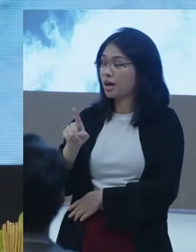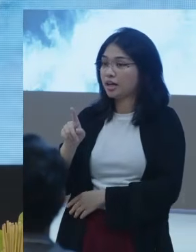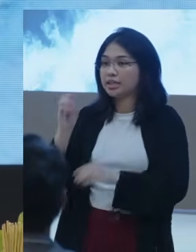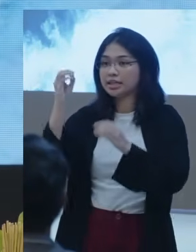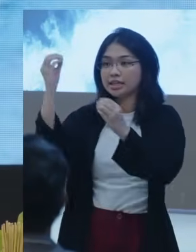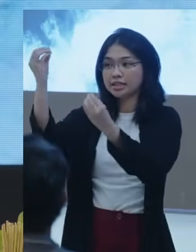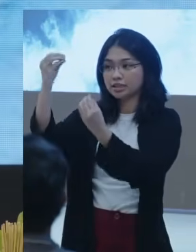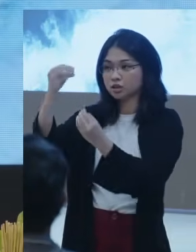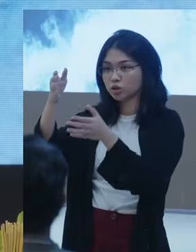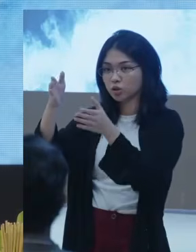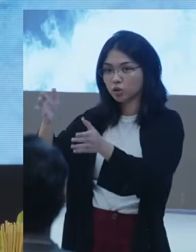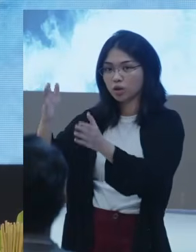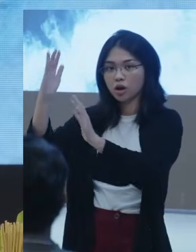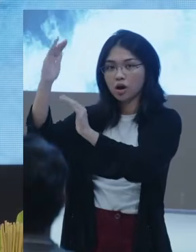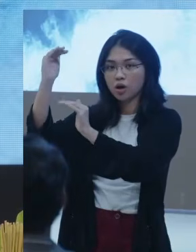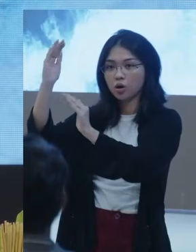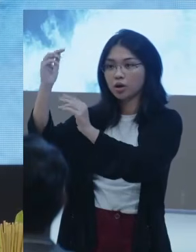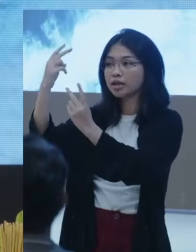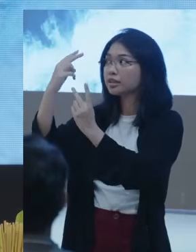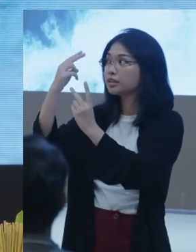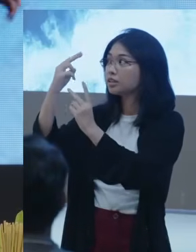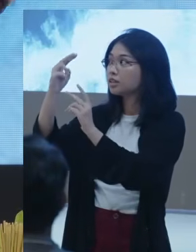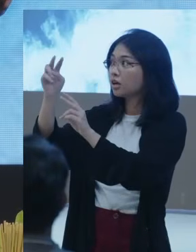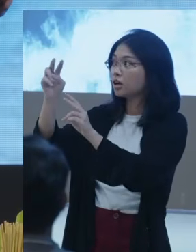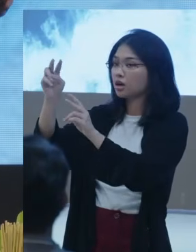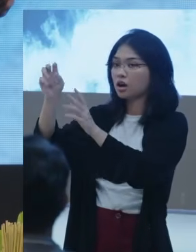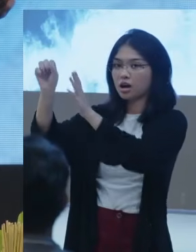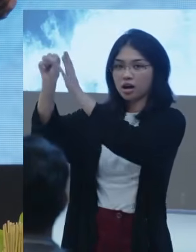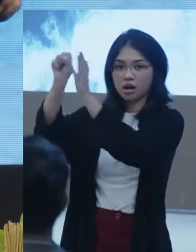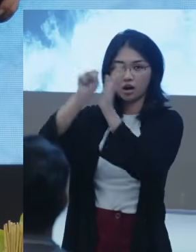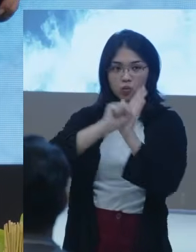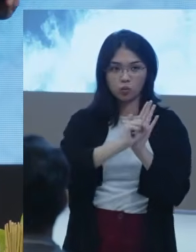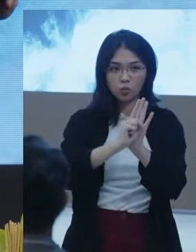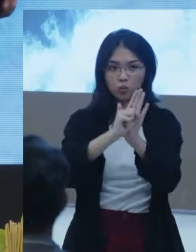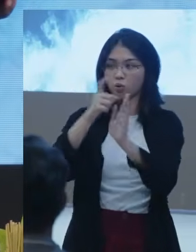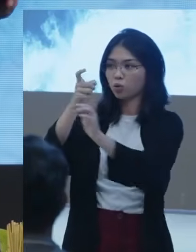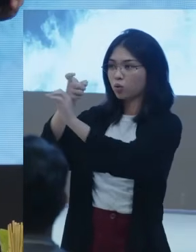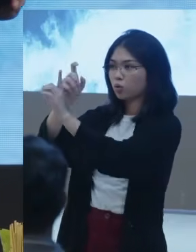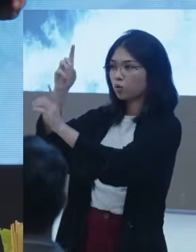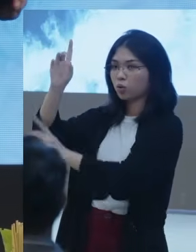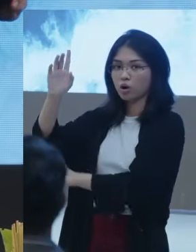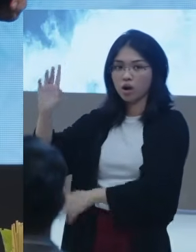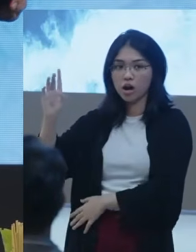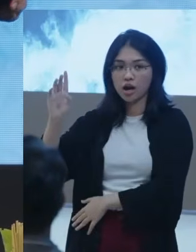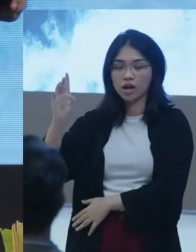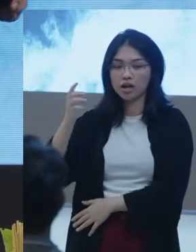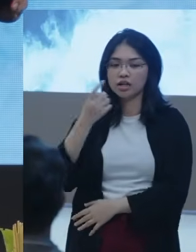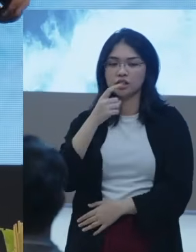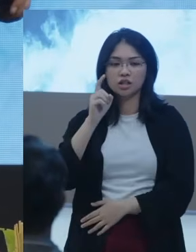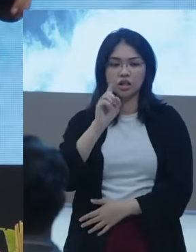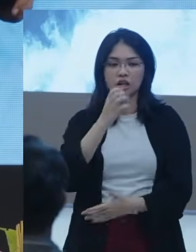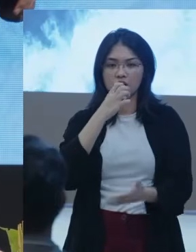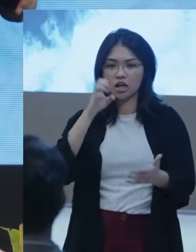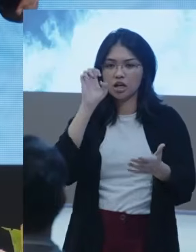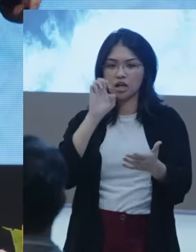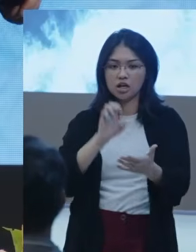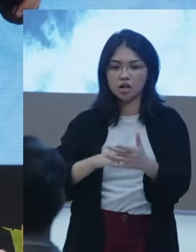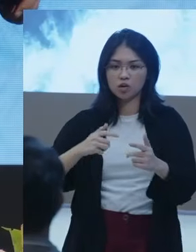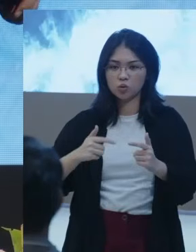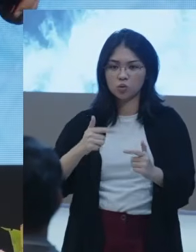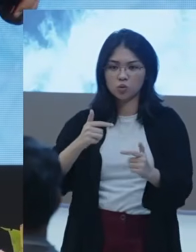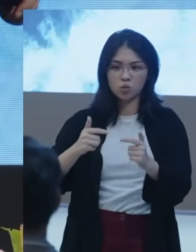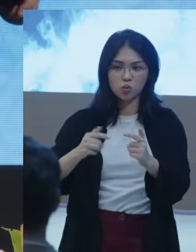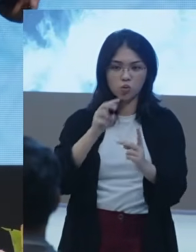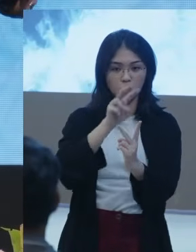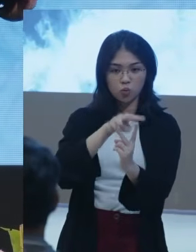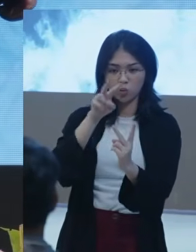saying, Teacher, we wish to see a sign from you. But he answered them, An evil and adulterous